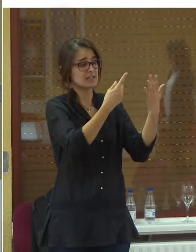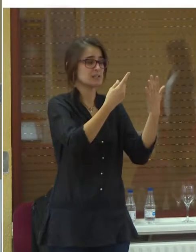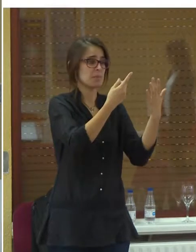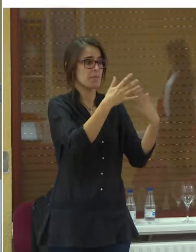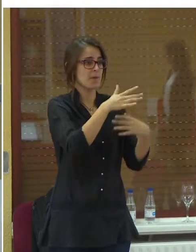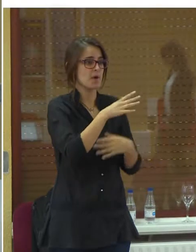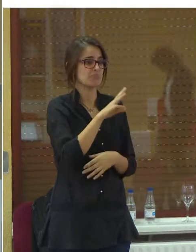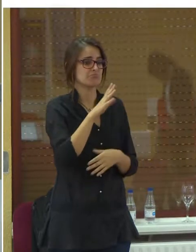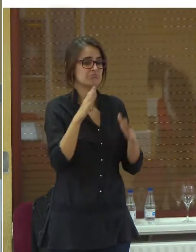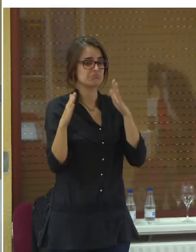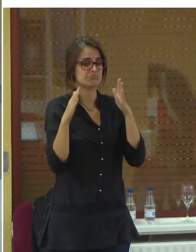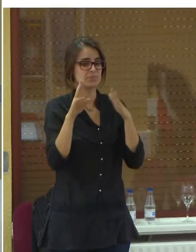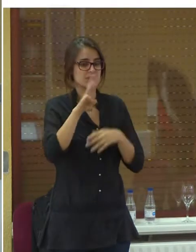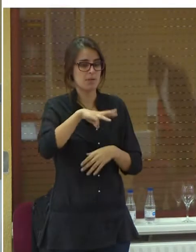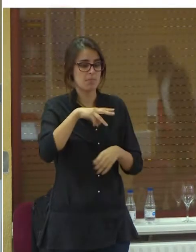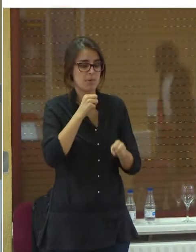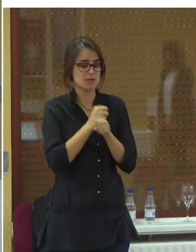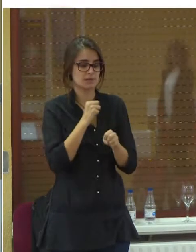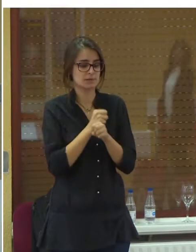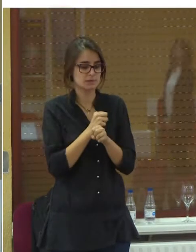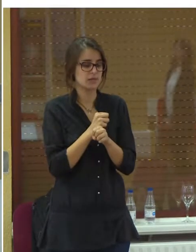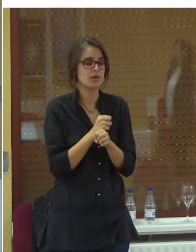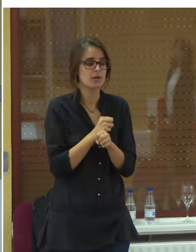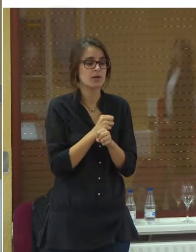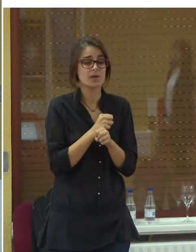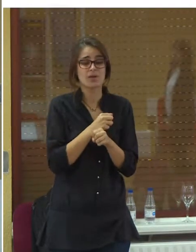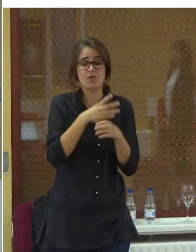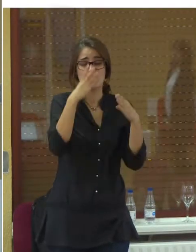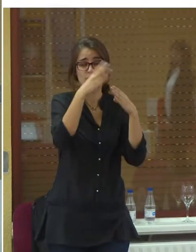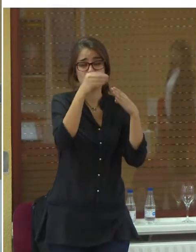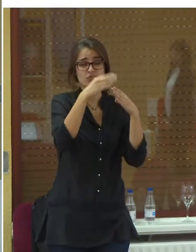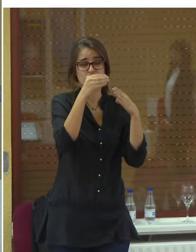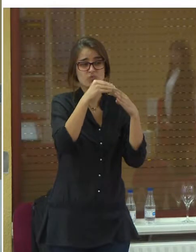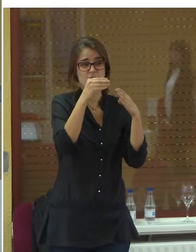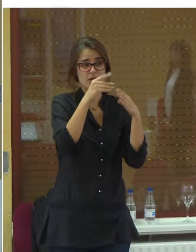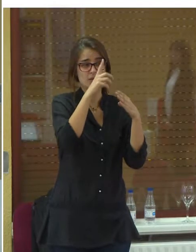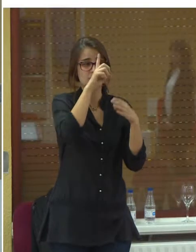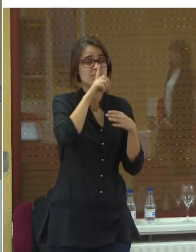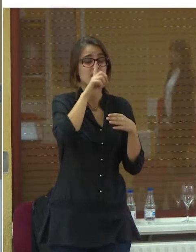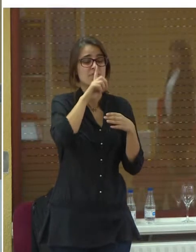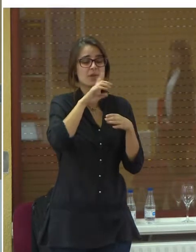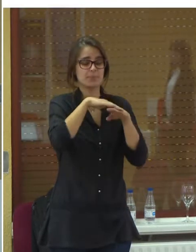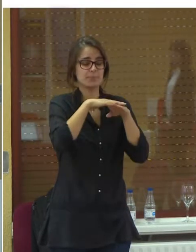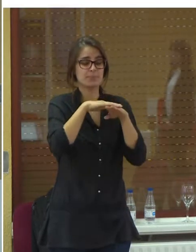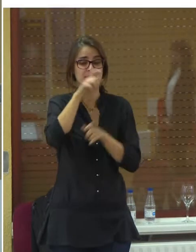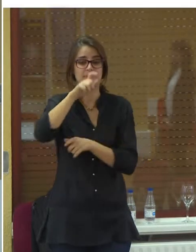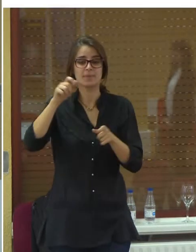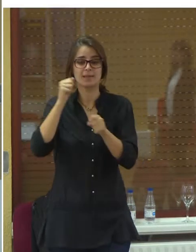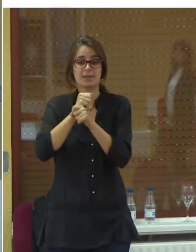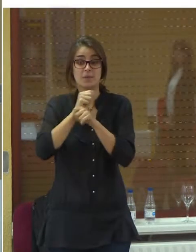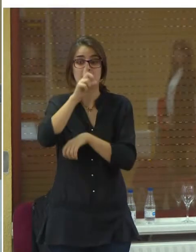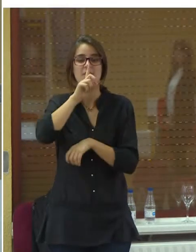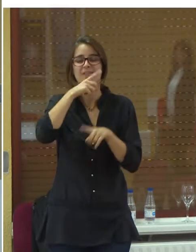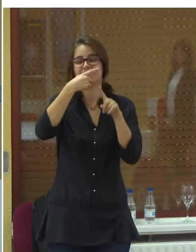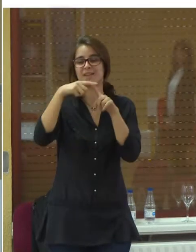So it's roughly 3 months of work with different user profiles and different